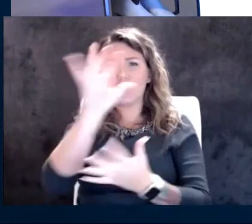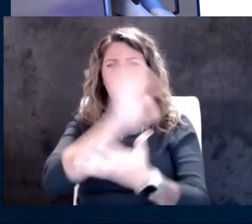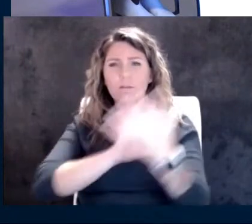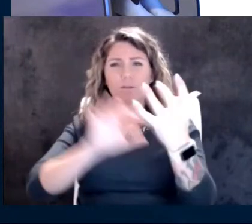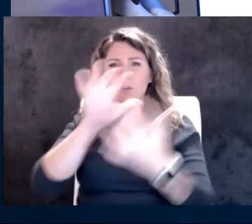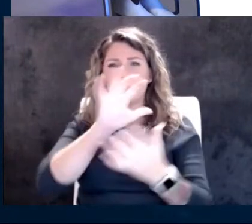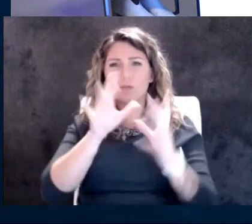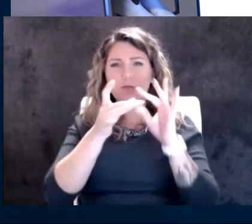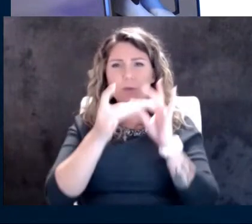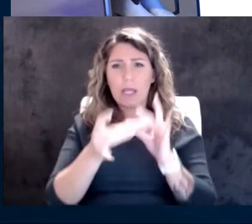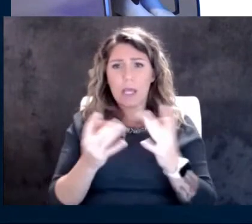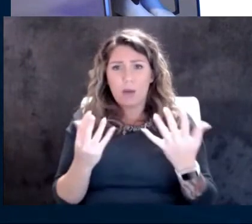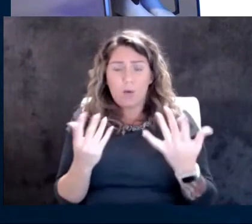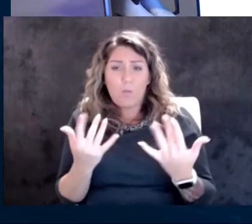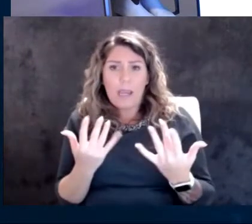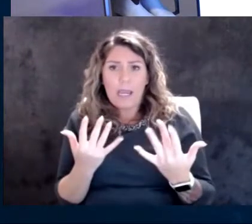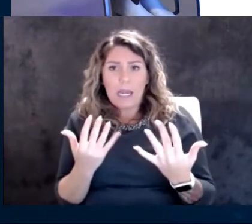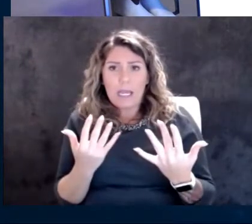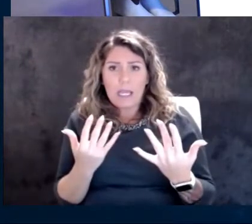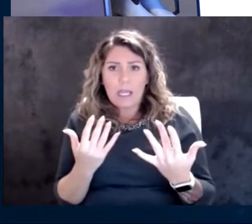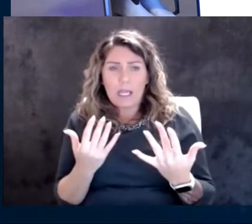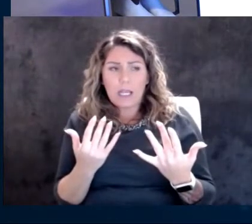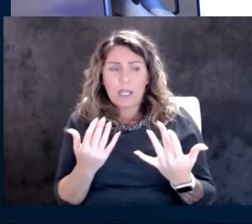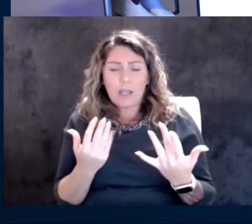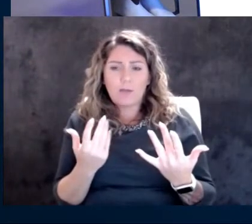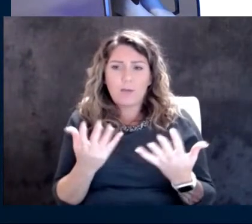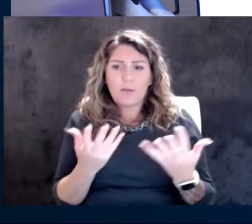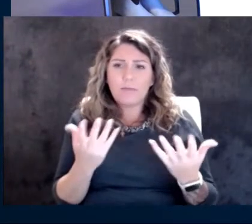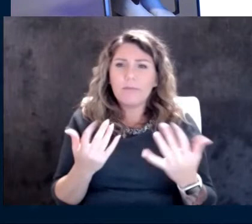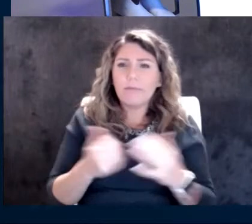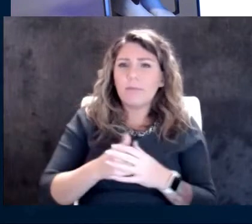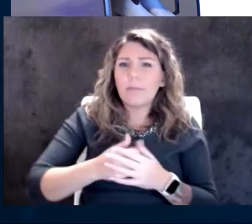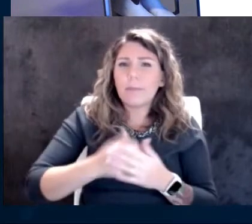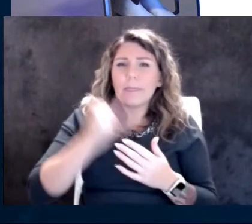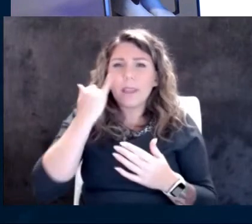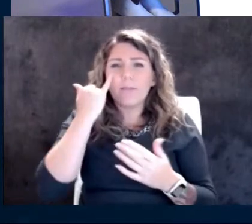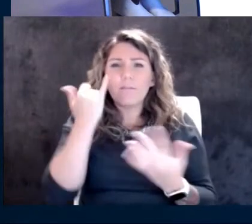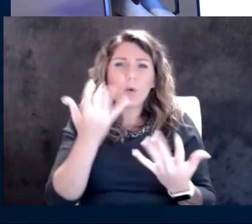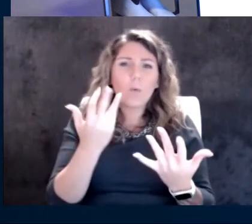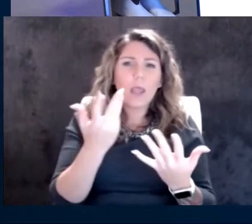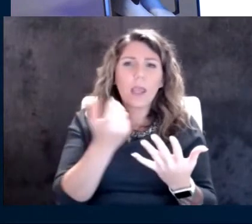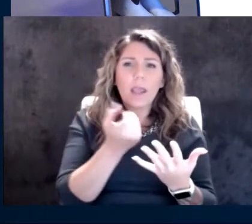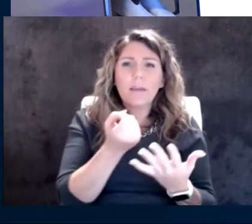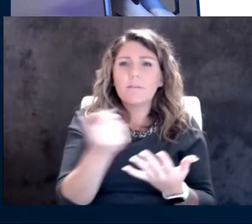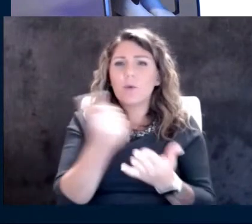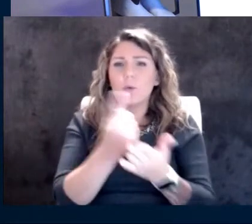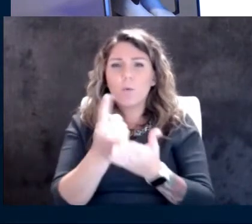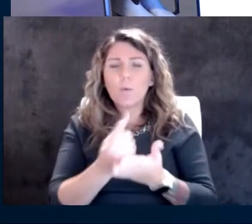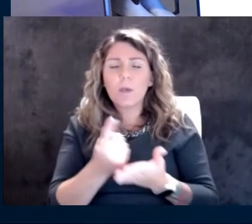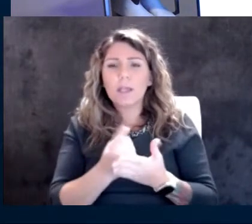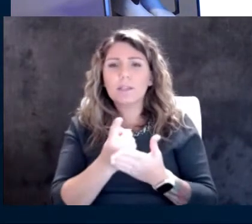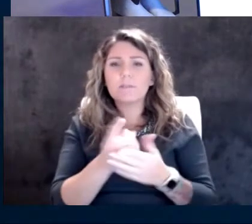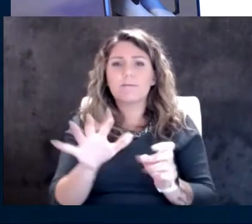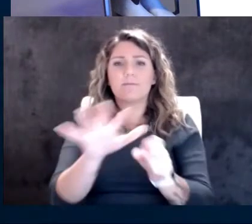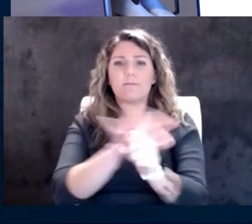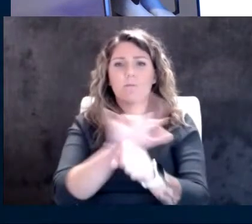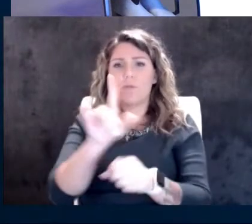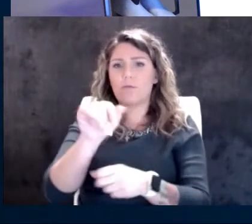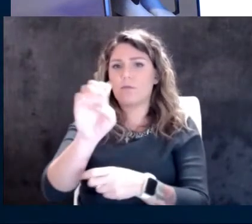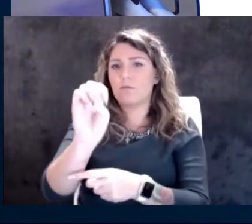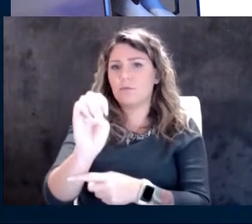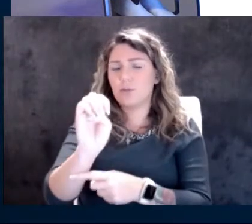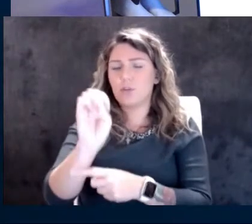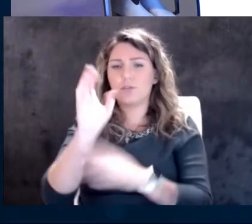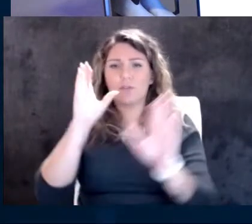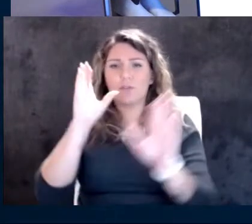waiting out, if you should wait a few weeks to get that full dose for a 12-year-old versus getting a smaller dose